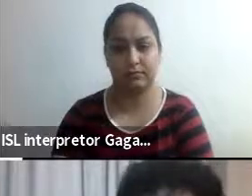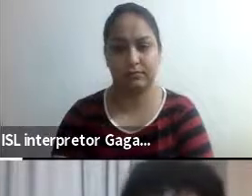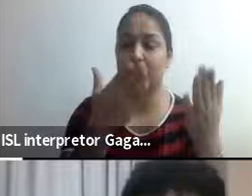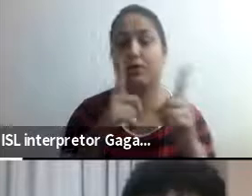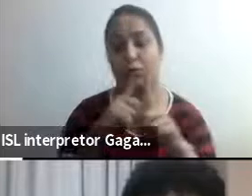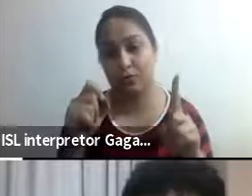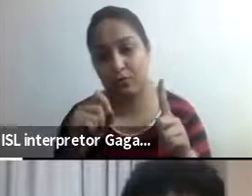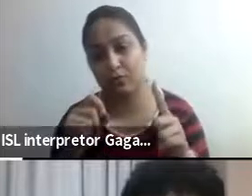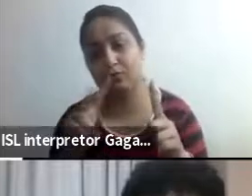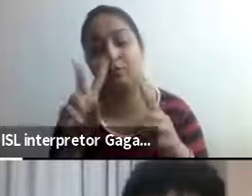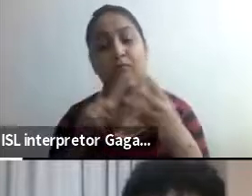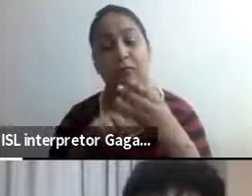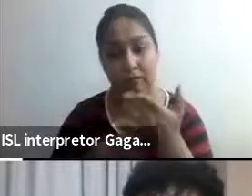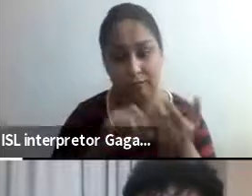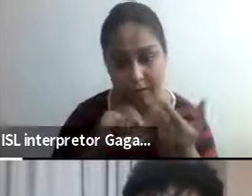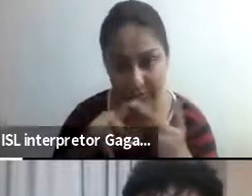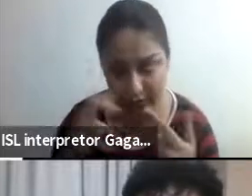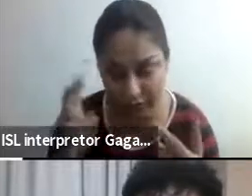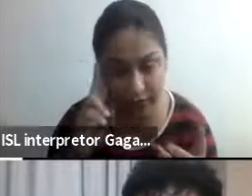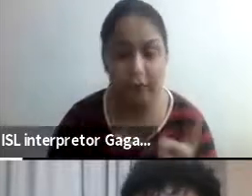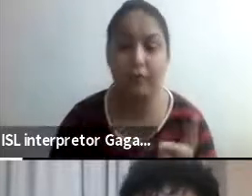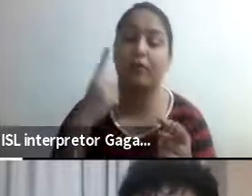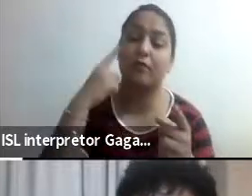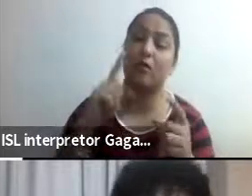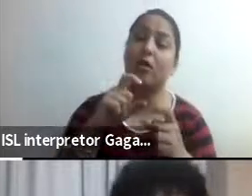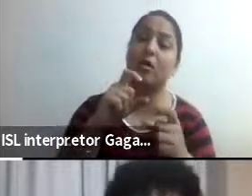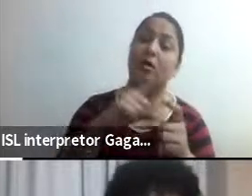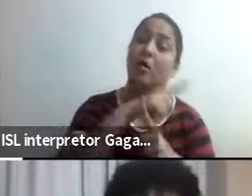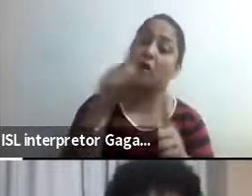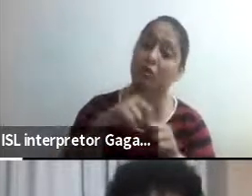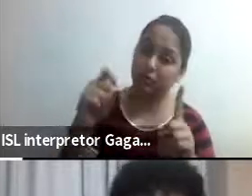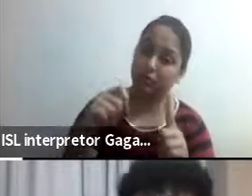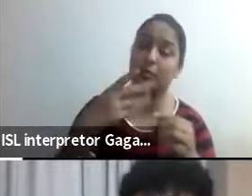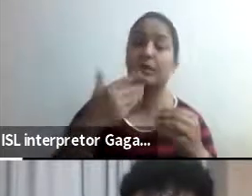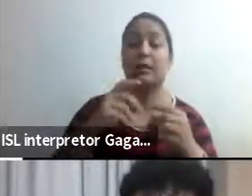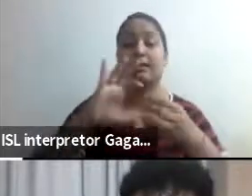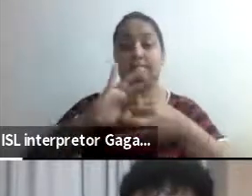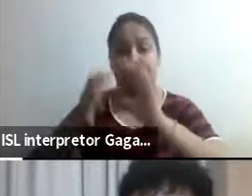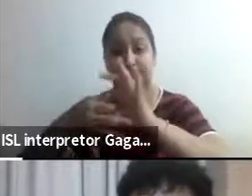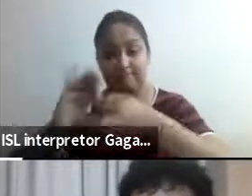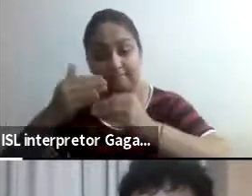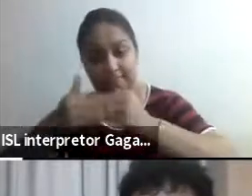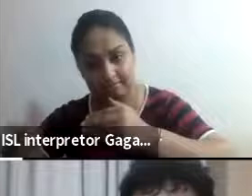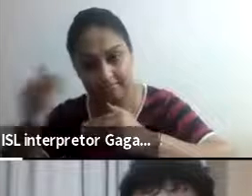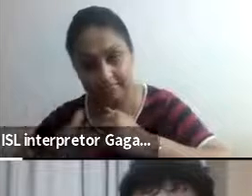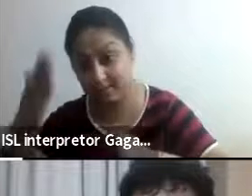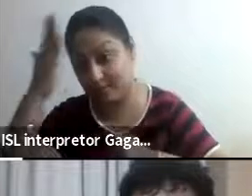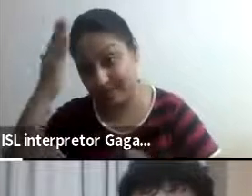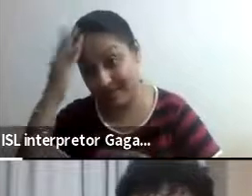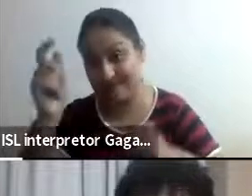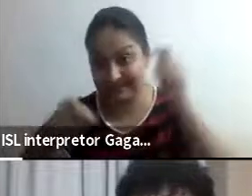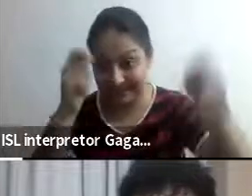imitation versions of these objects were also created, and a whole supply chain was formed. And headhunters, after a certain